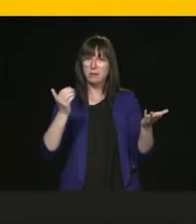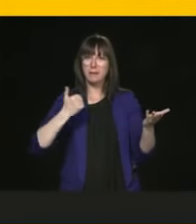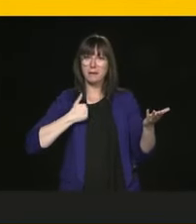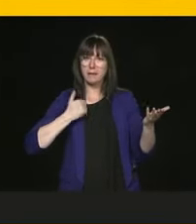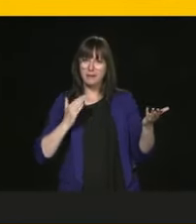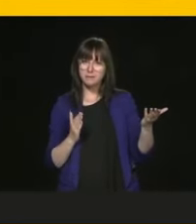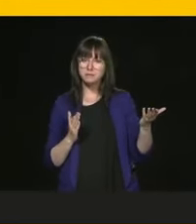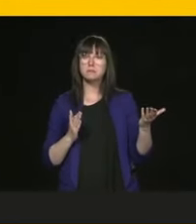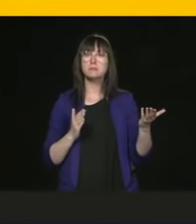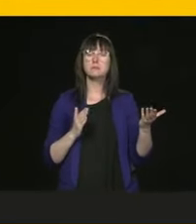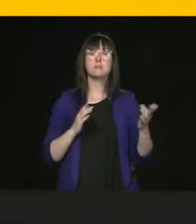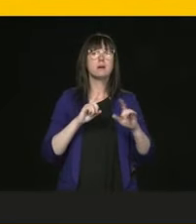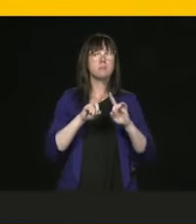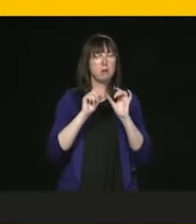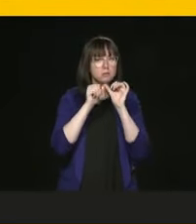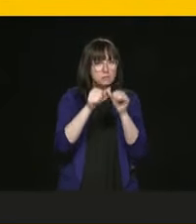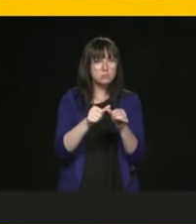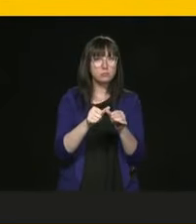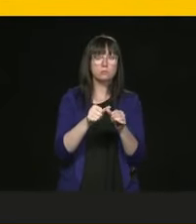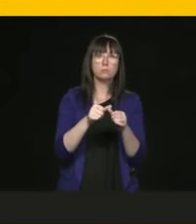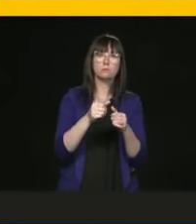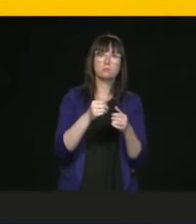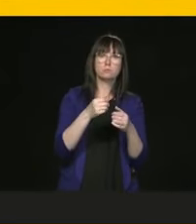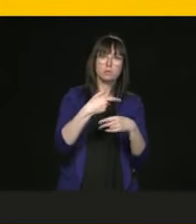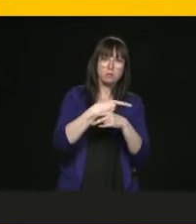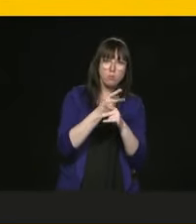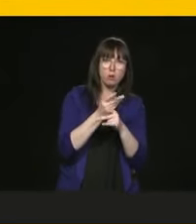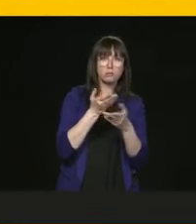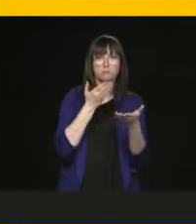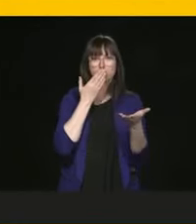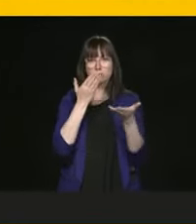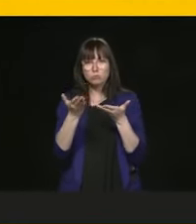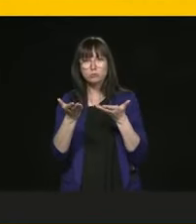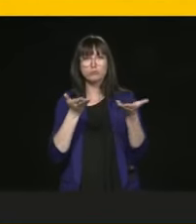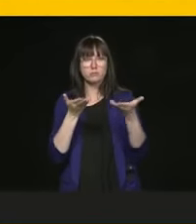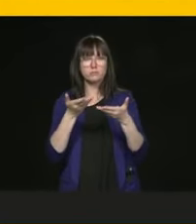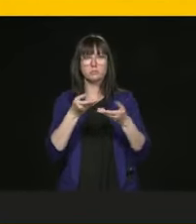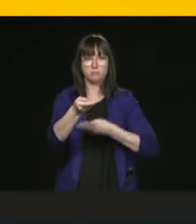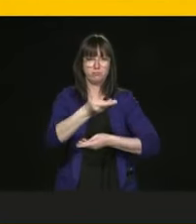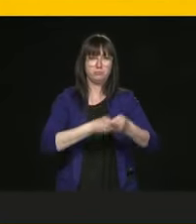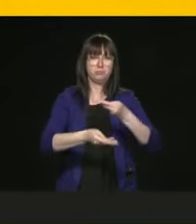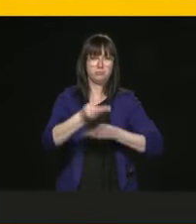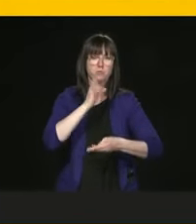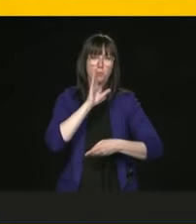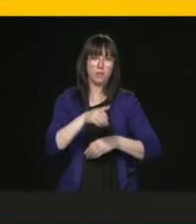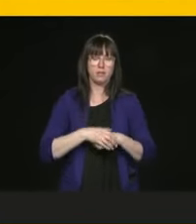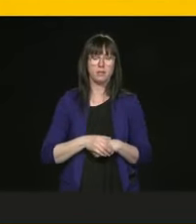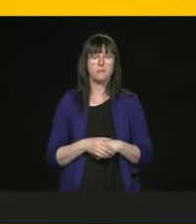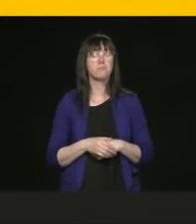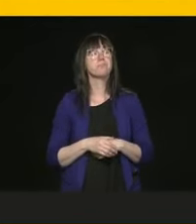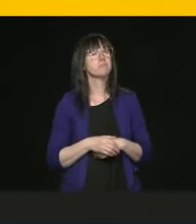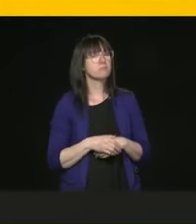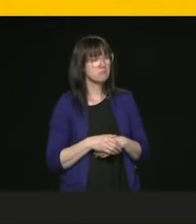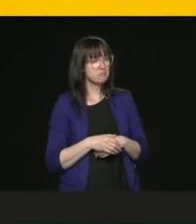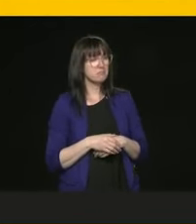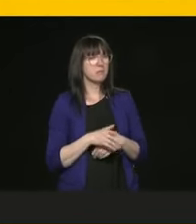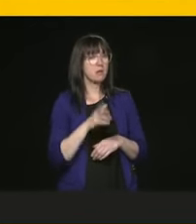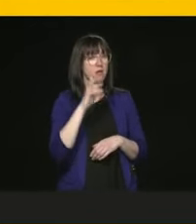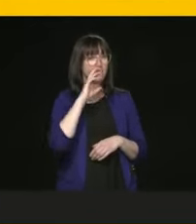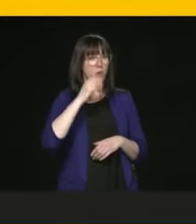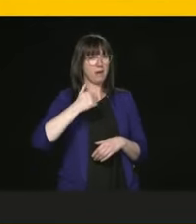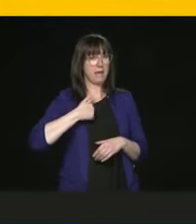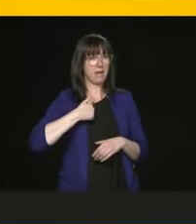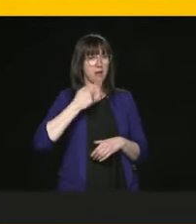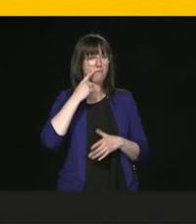remain open. Prime Minister, I'm wondering if you can tell us what the impact on Canada's stockpiles has been for